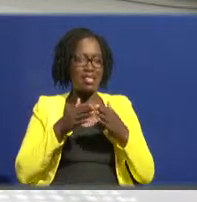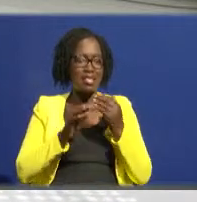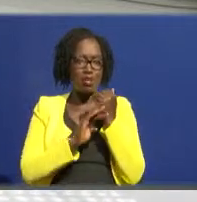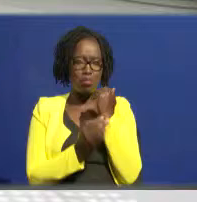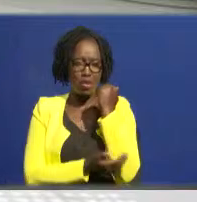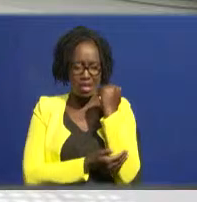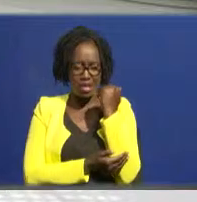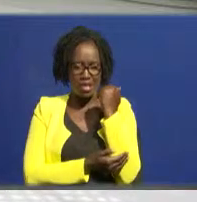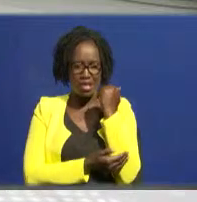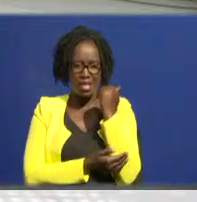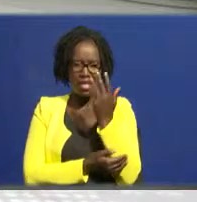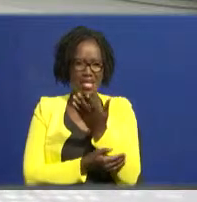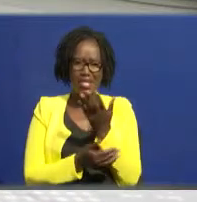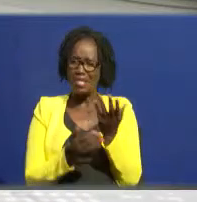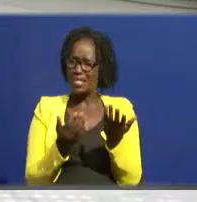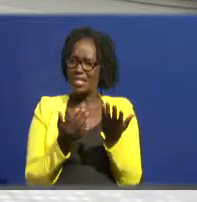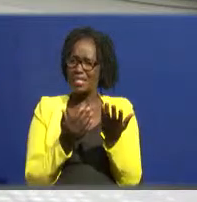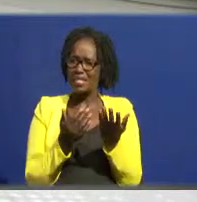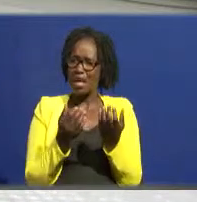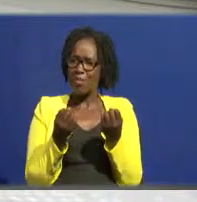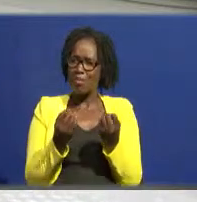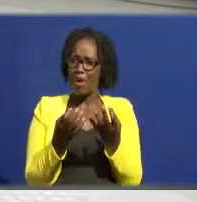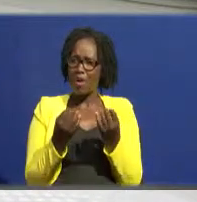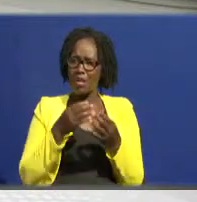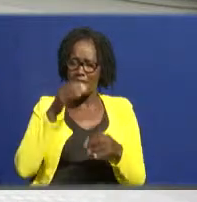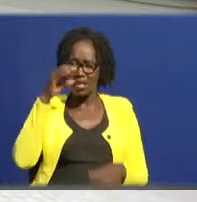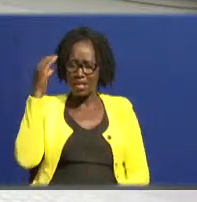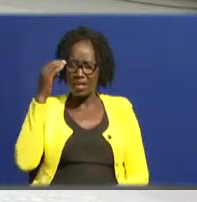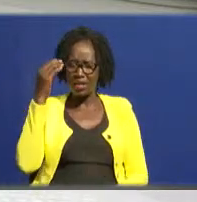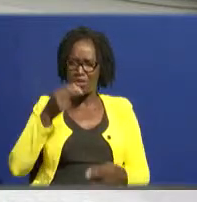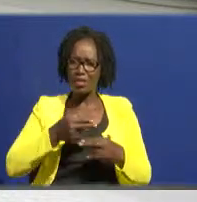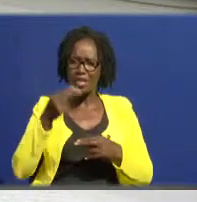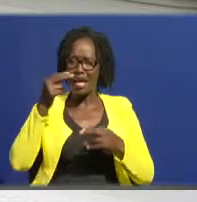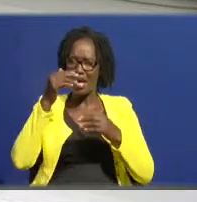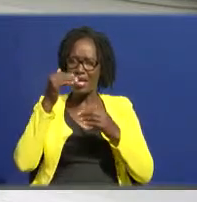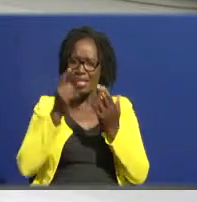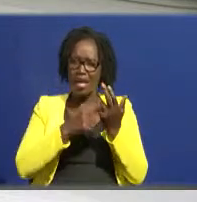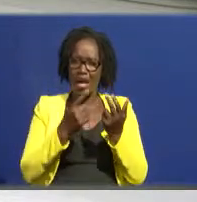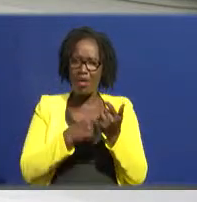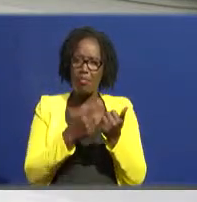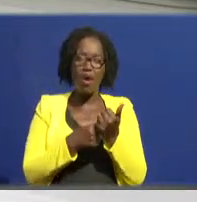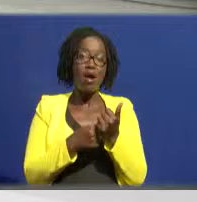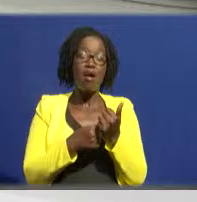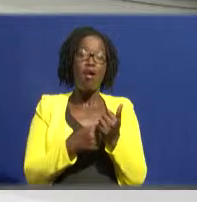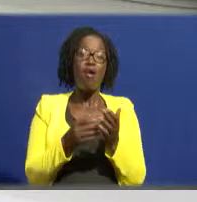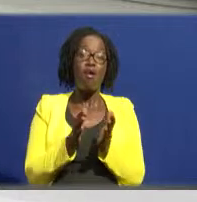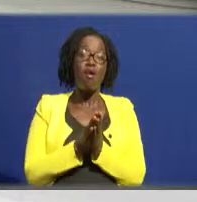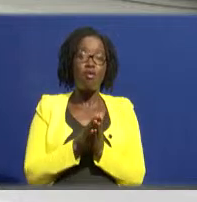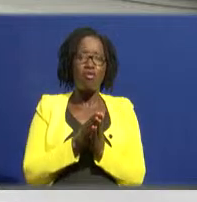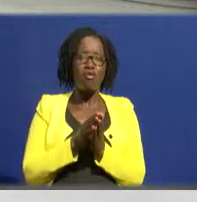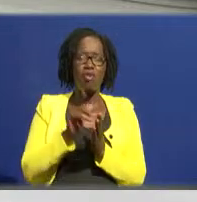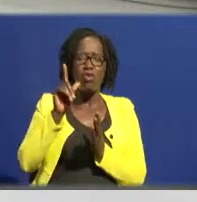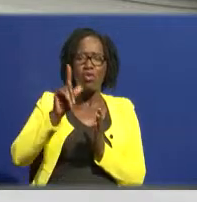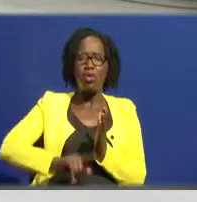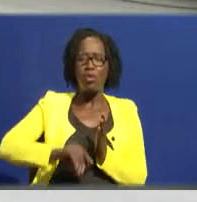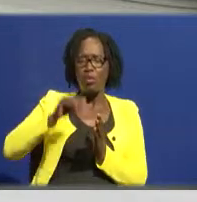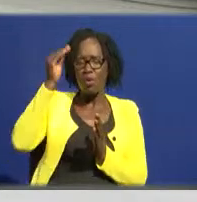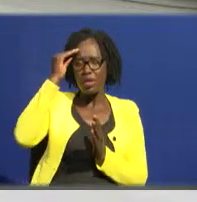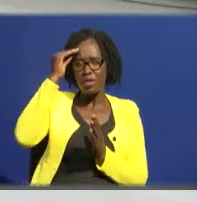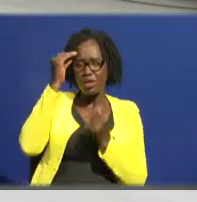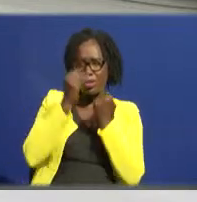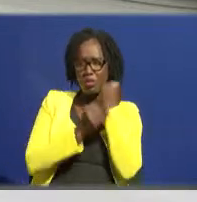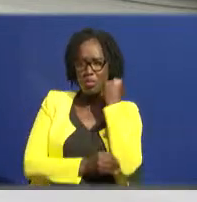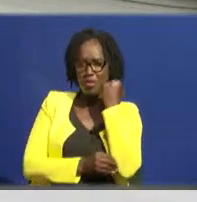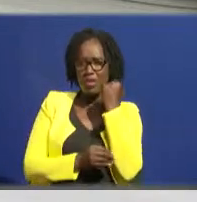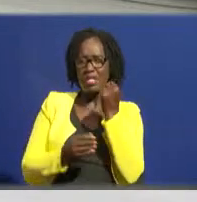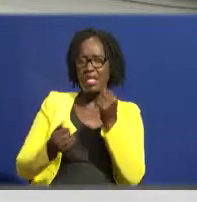pregnancies. And this has been quite rampant in the coast. High levels of illiteracy and also high levels of poverty driving